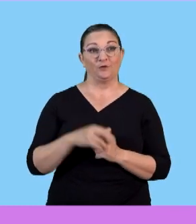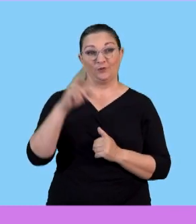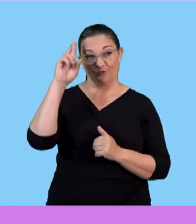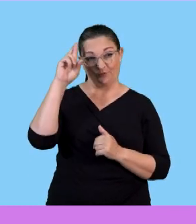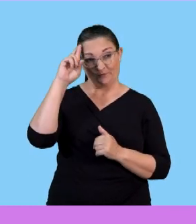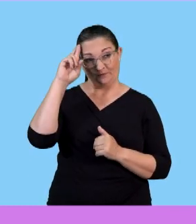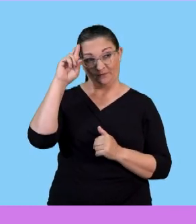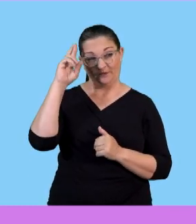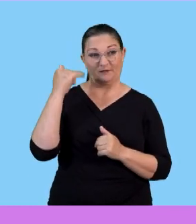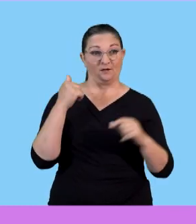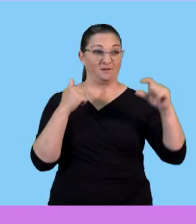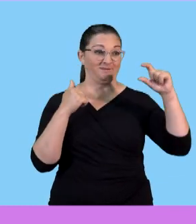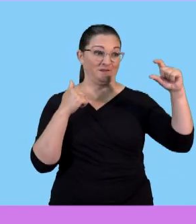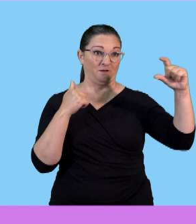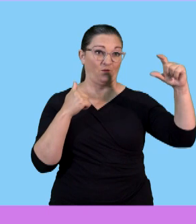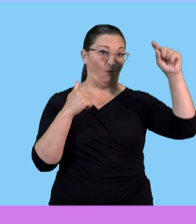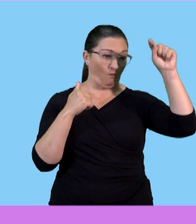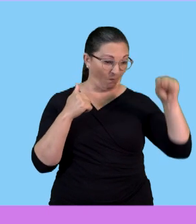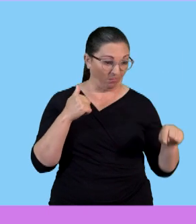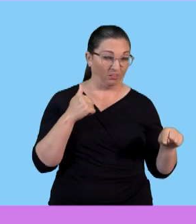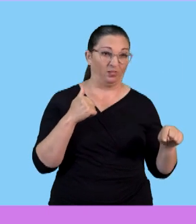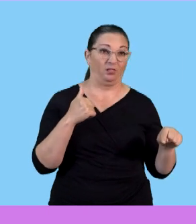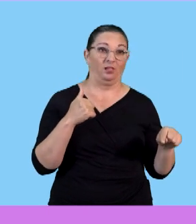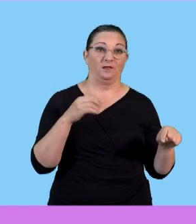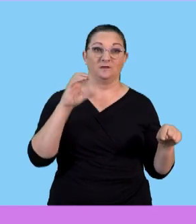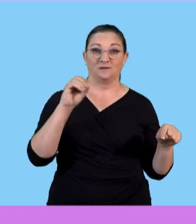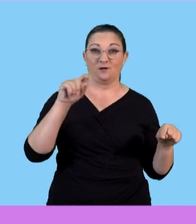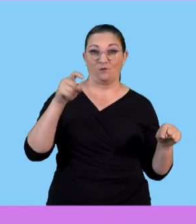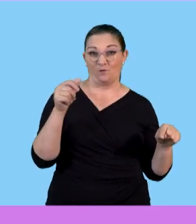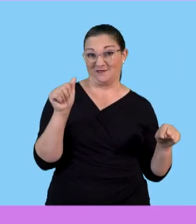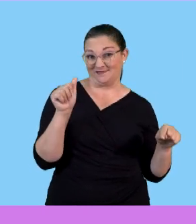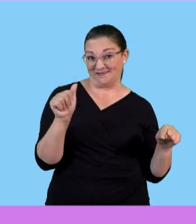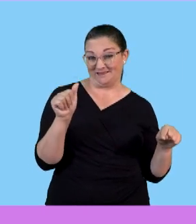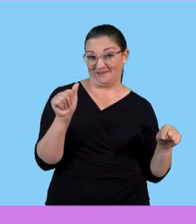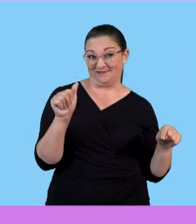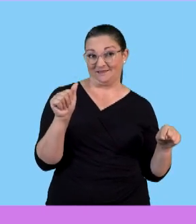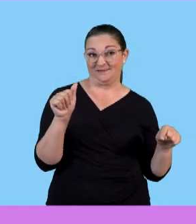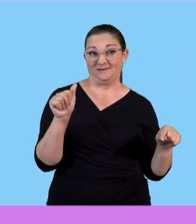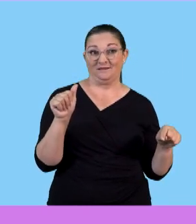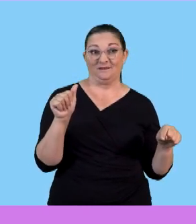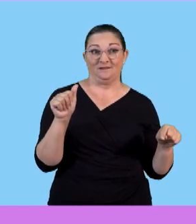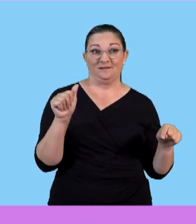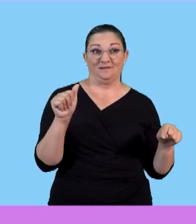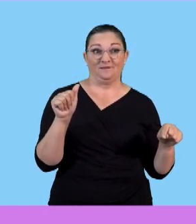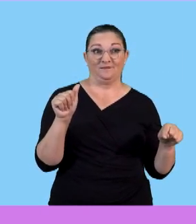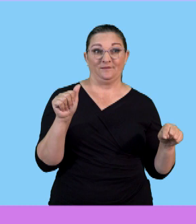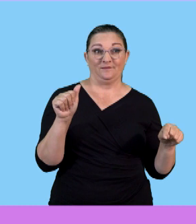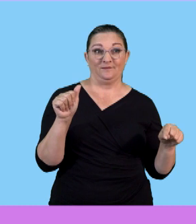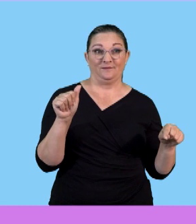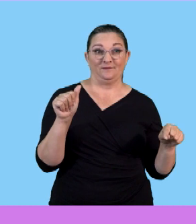that that whole part there is 0,6. And